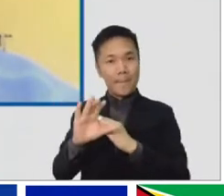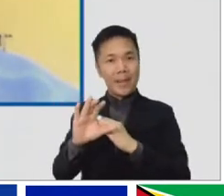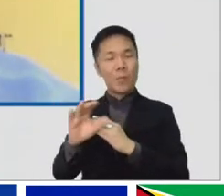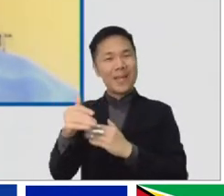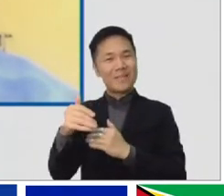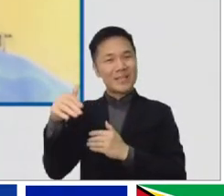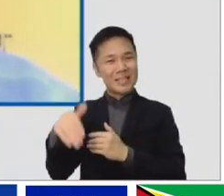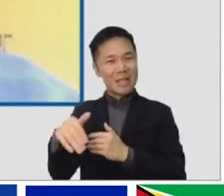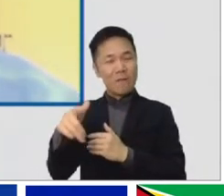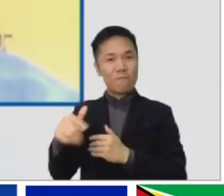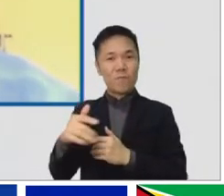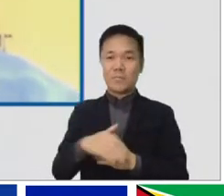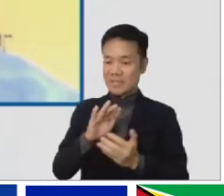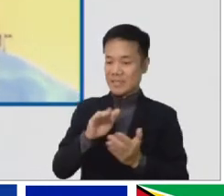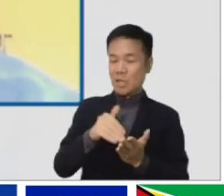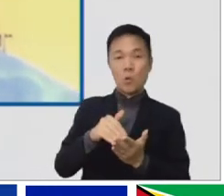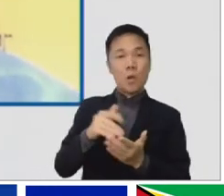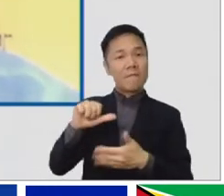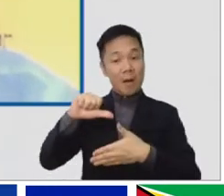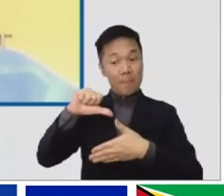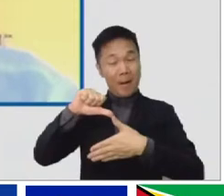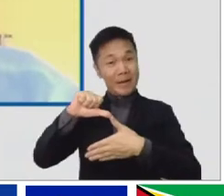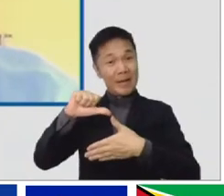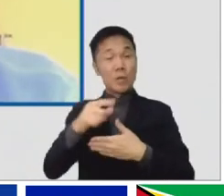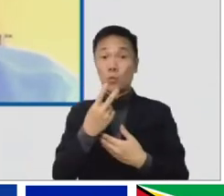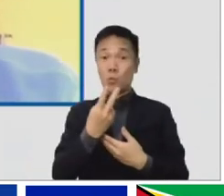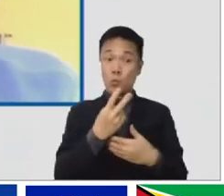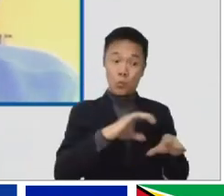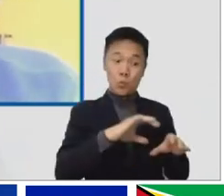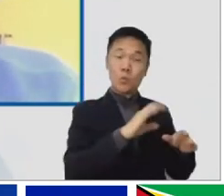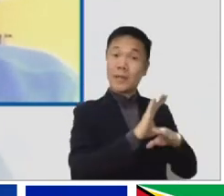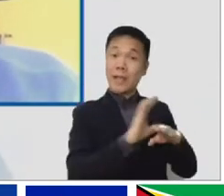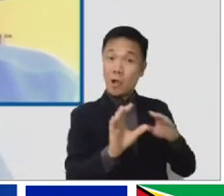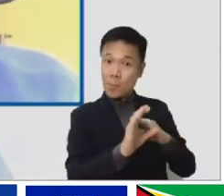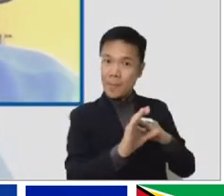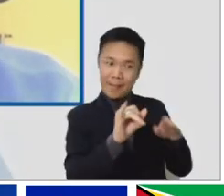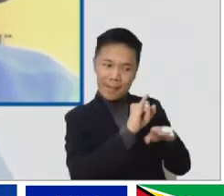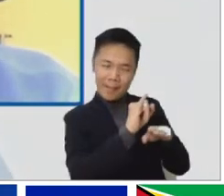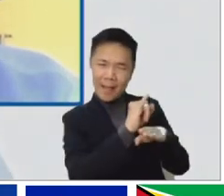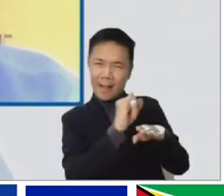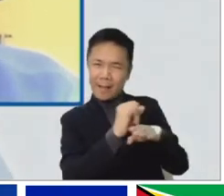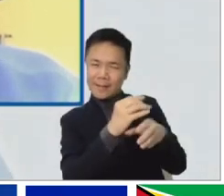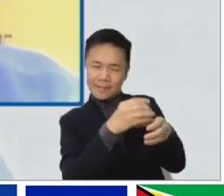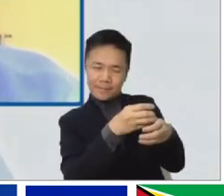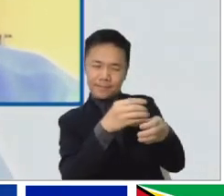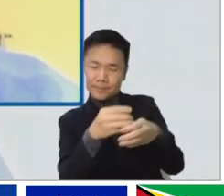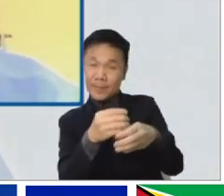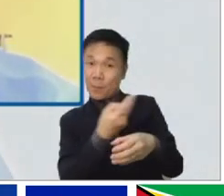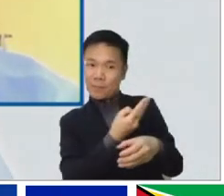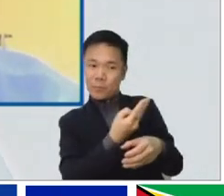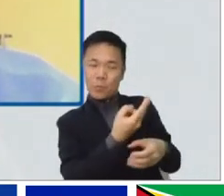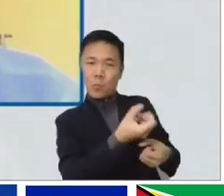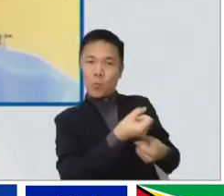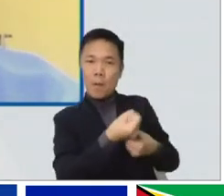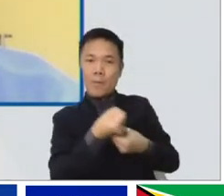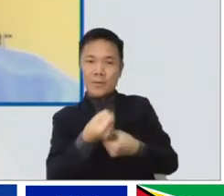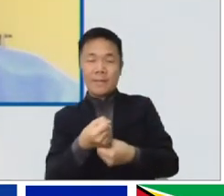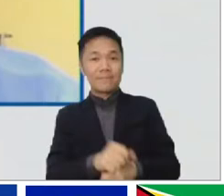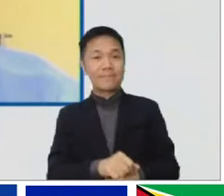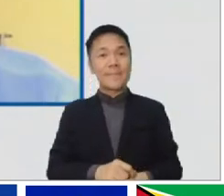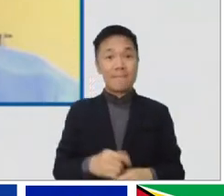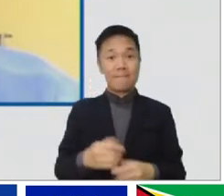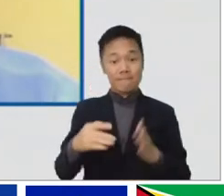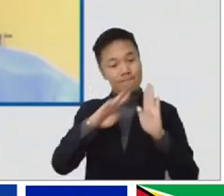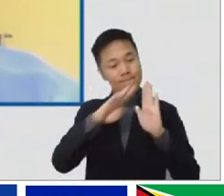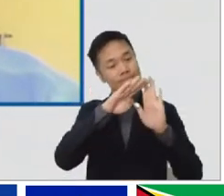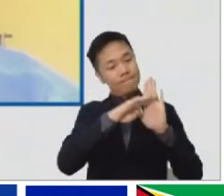and two Caribbean islands, etc. Following their intervention, that will be wrapped up by myself. We will then pass the word